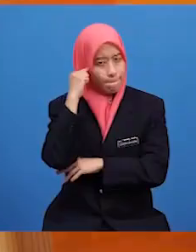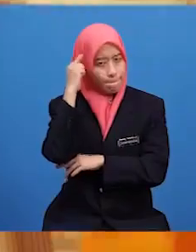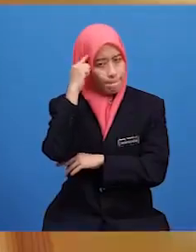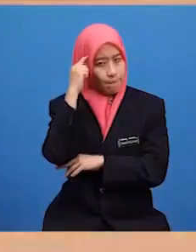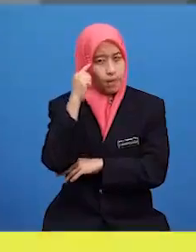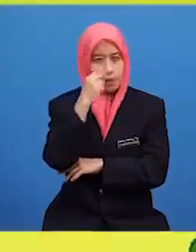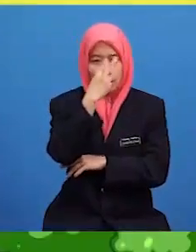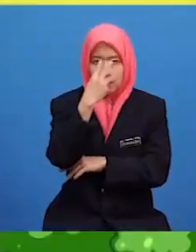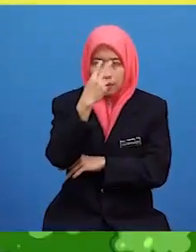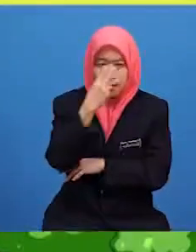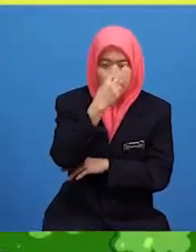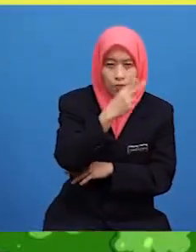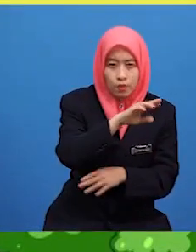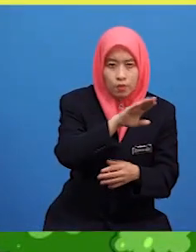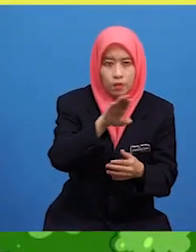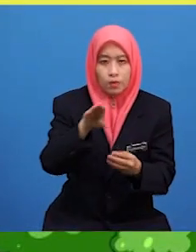around.